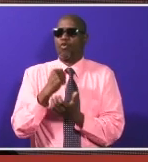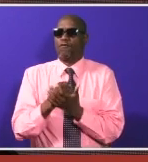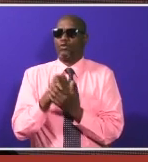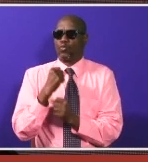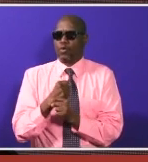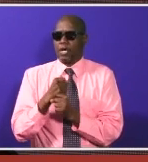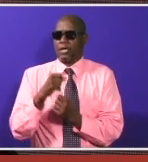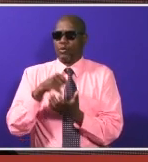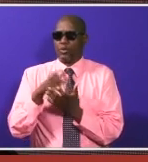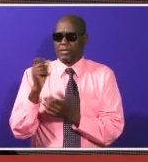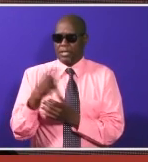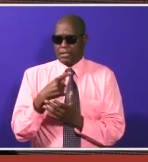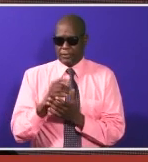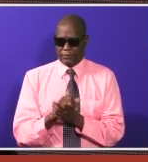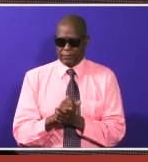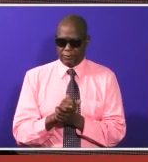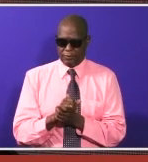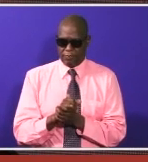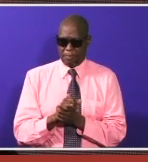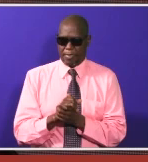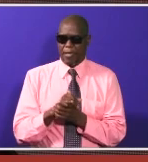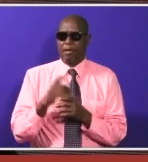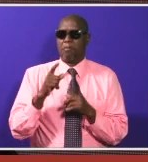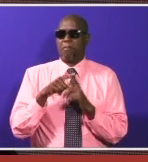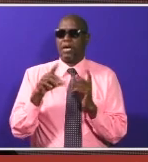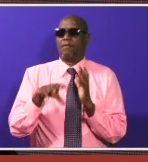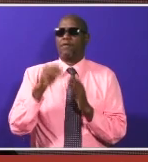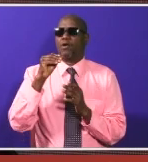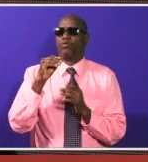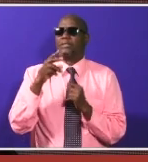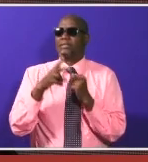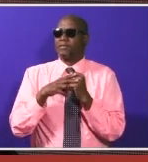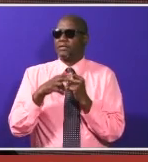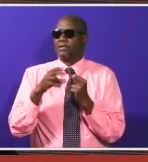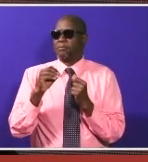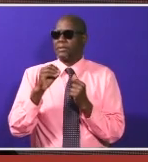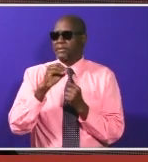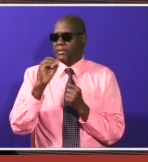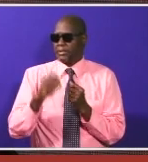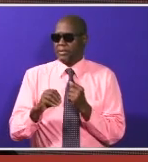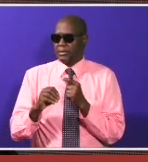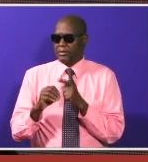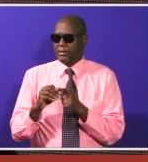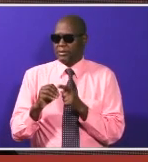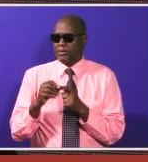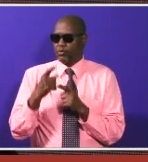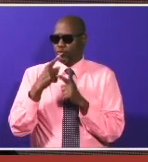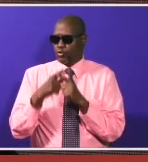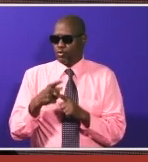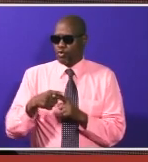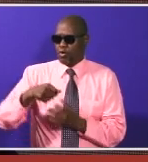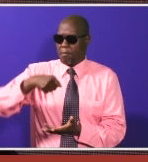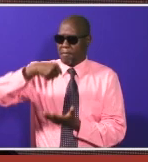Yeah. Unfortunately, we find that out of the 70%, which is recurrent, or if you look at the total basket, we